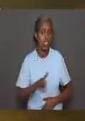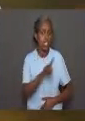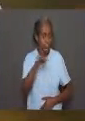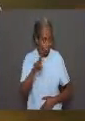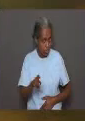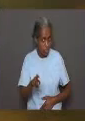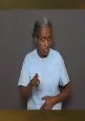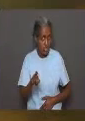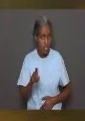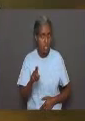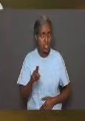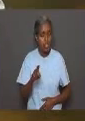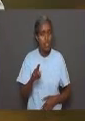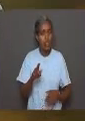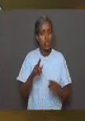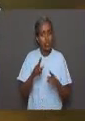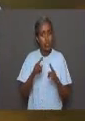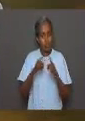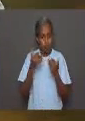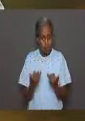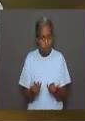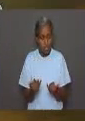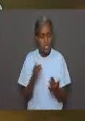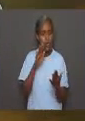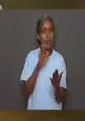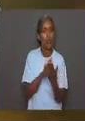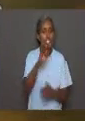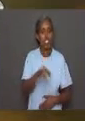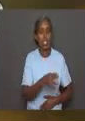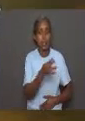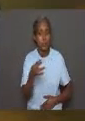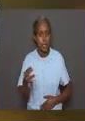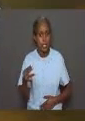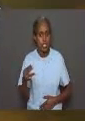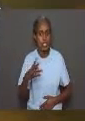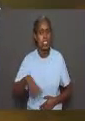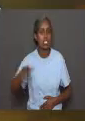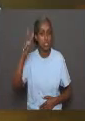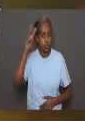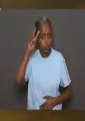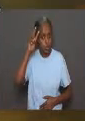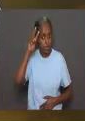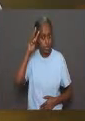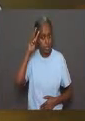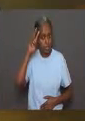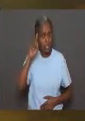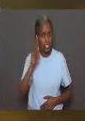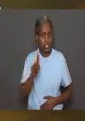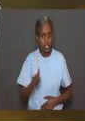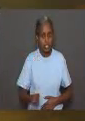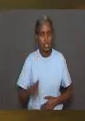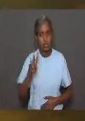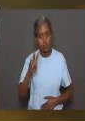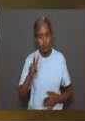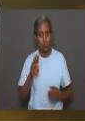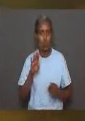equations so long as the coefficient matrix is square, such as 2